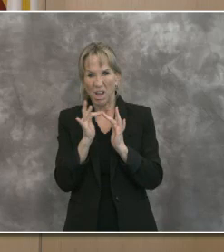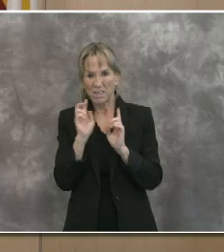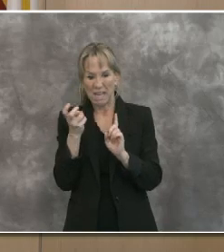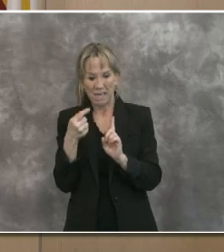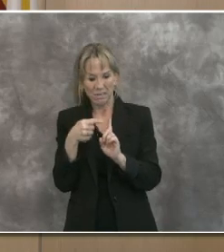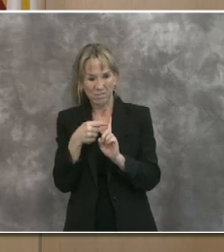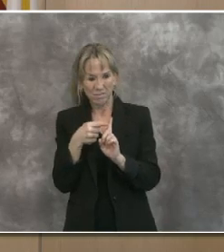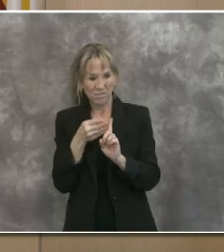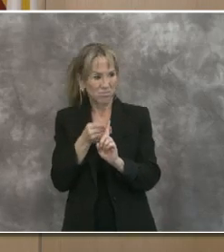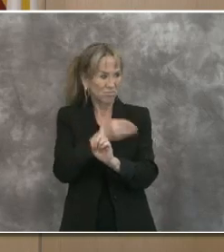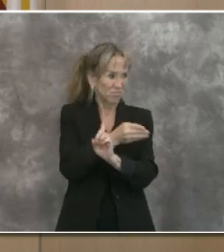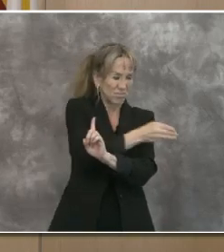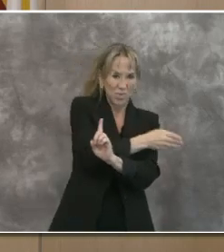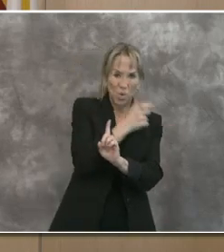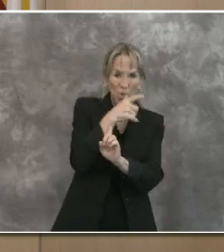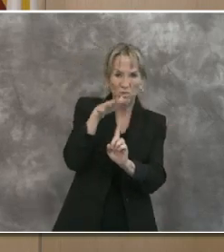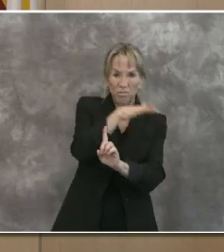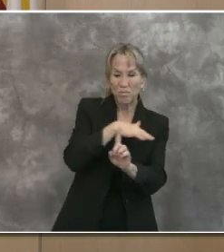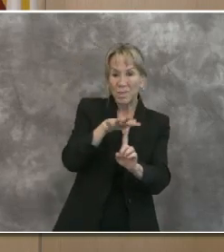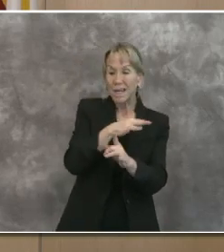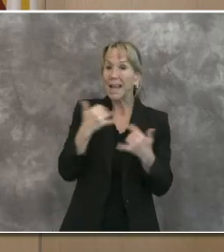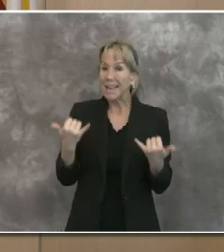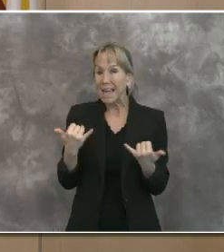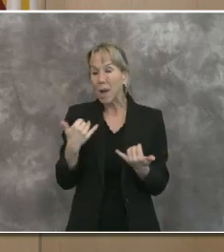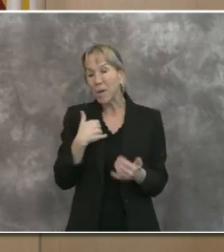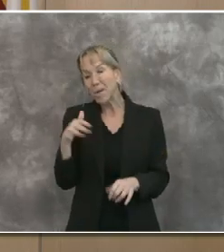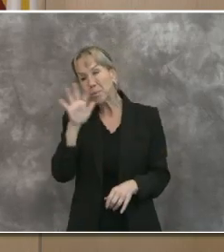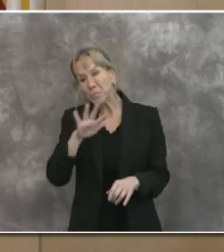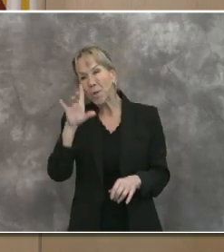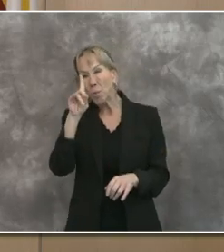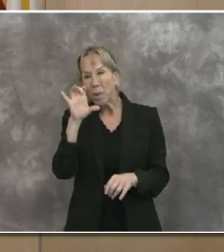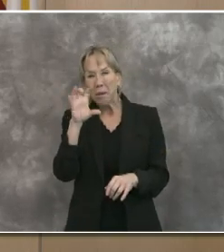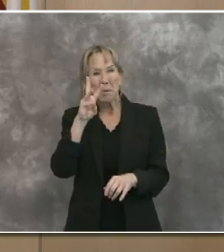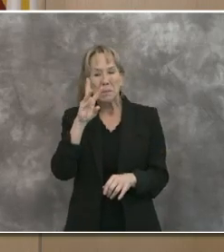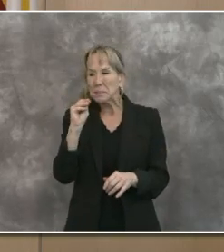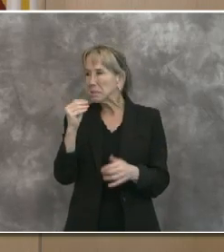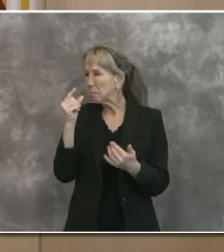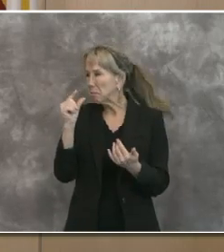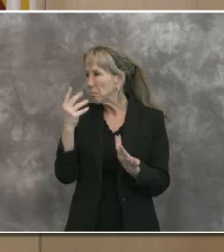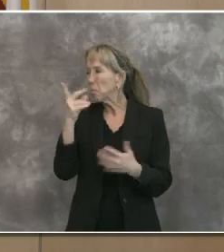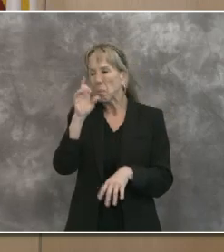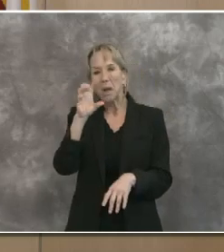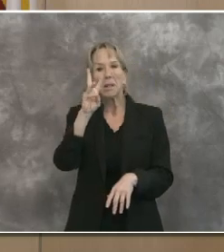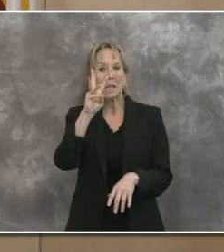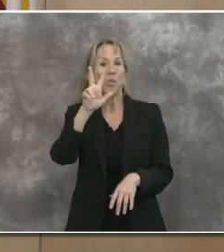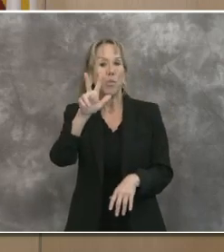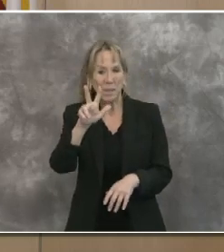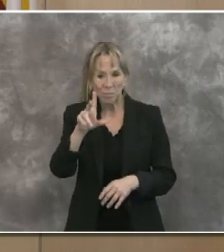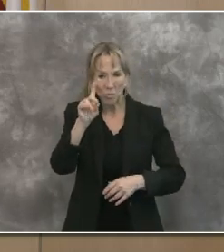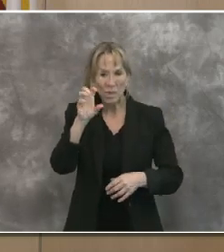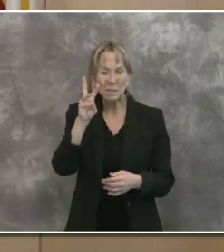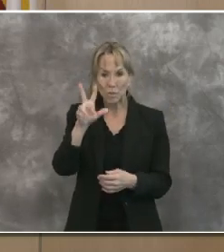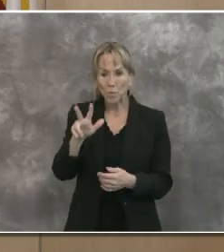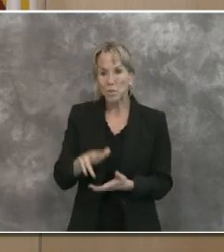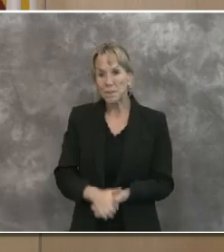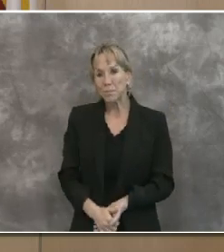already been reported, we have about 160 plus, 163